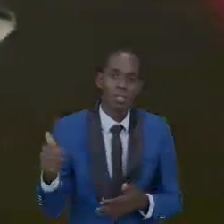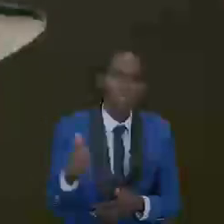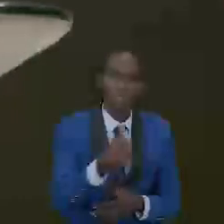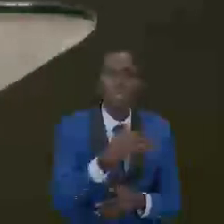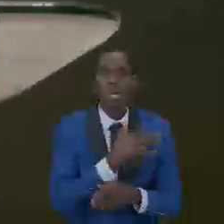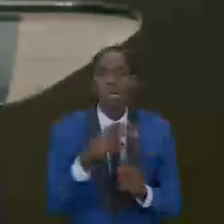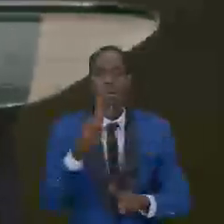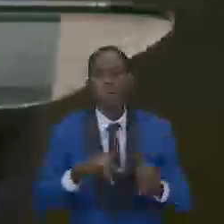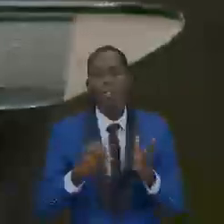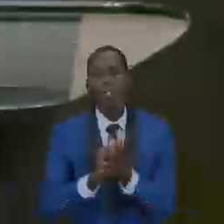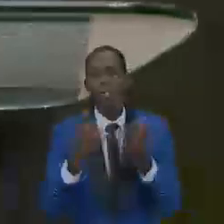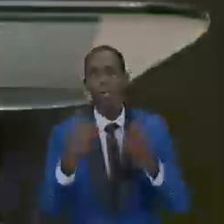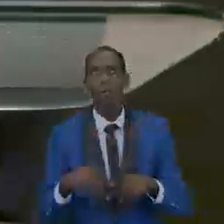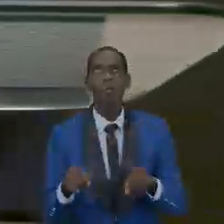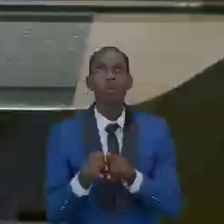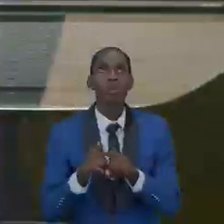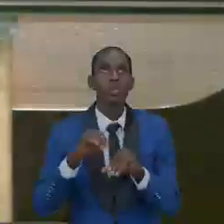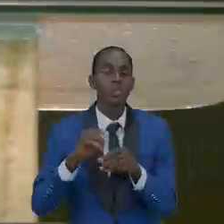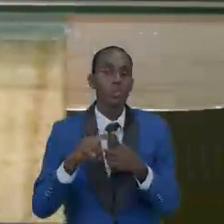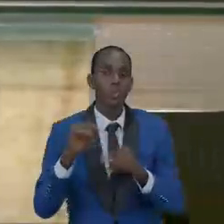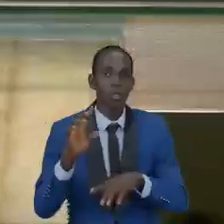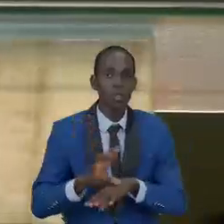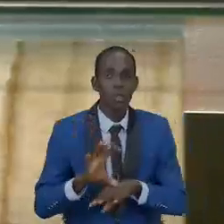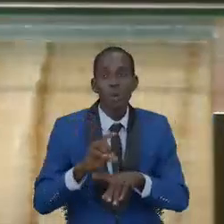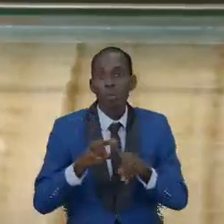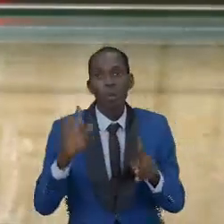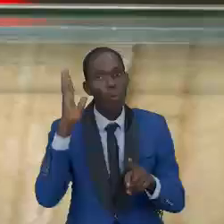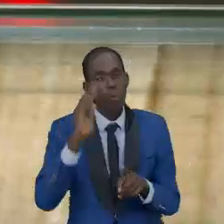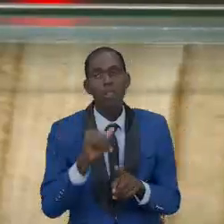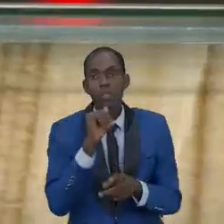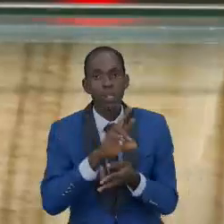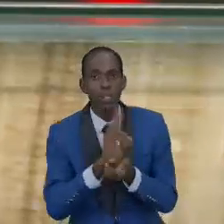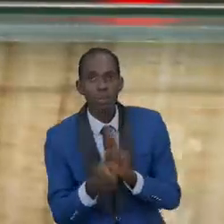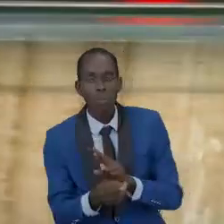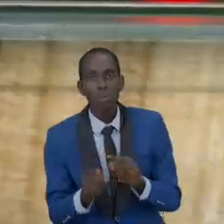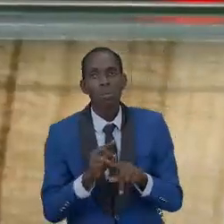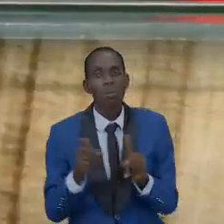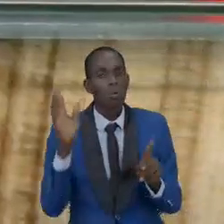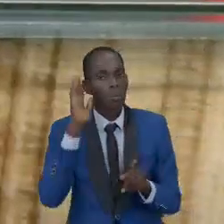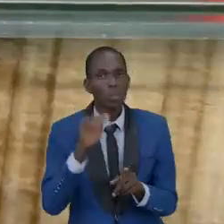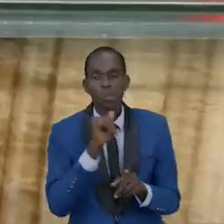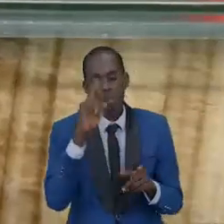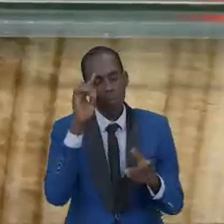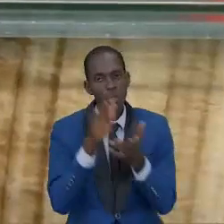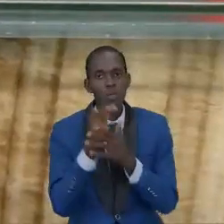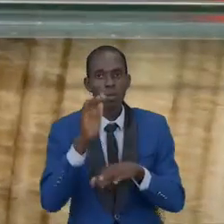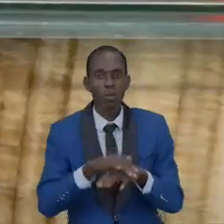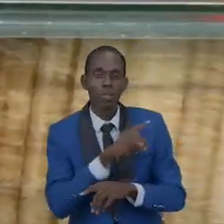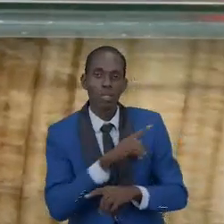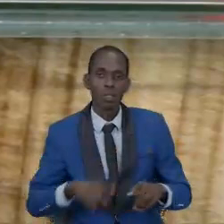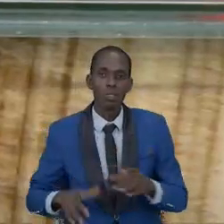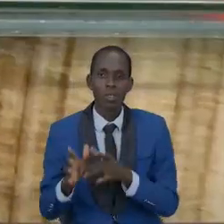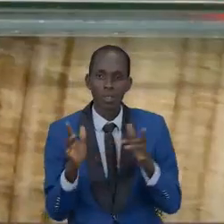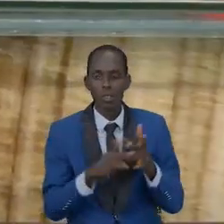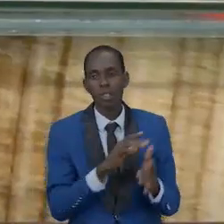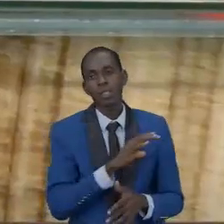who come even to the church, but they will not repent, they will not believe on the Lord Jesus Christ. They